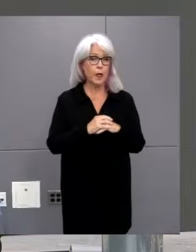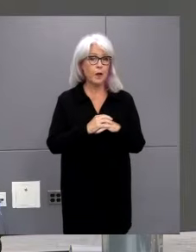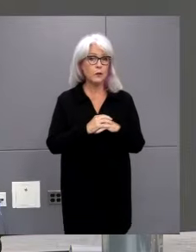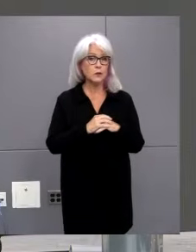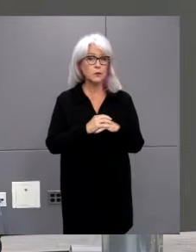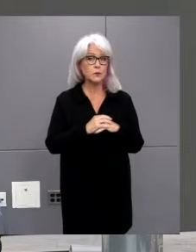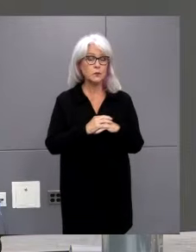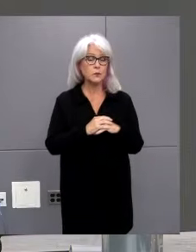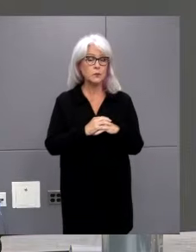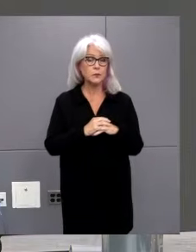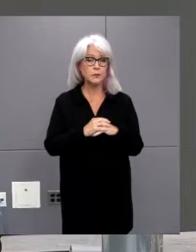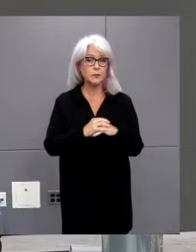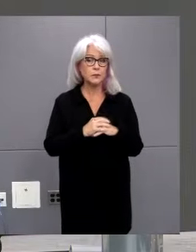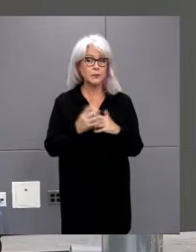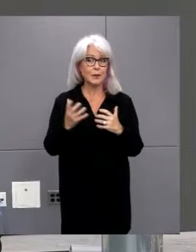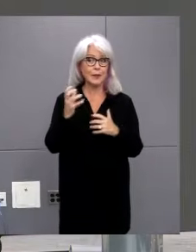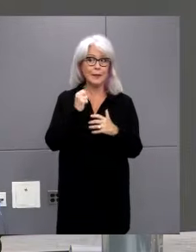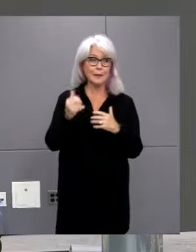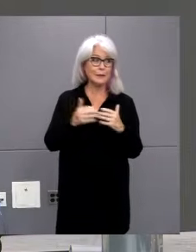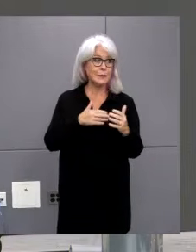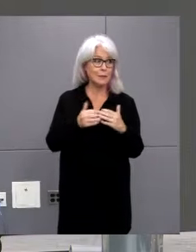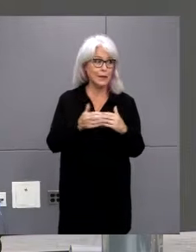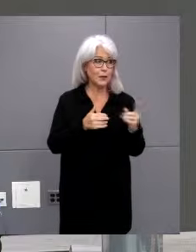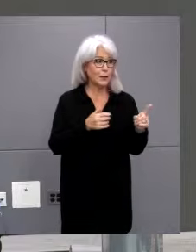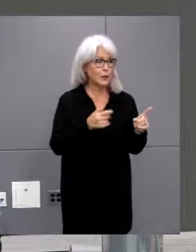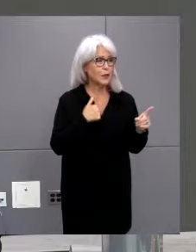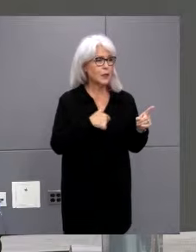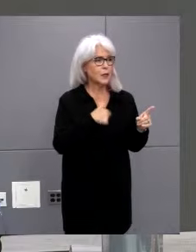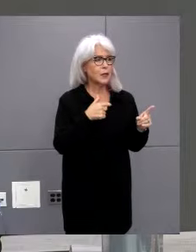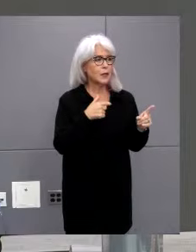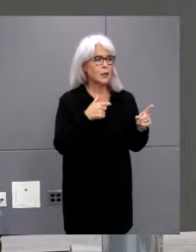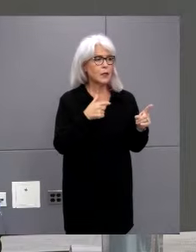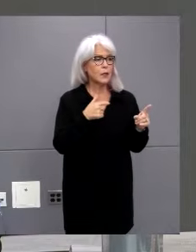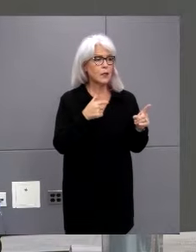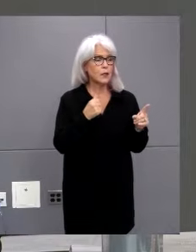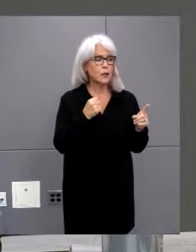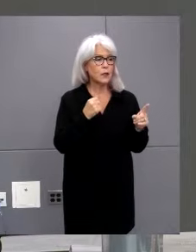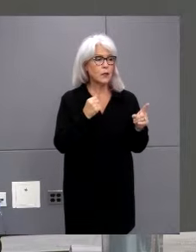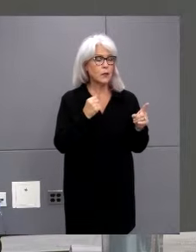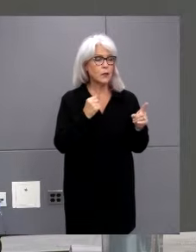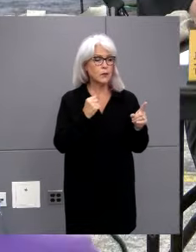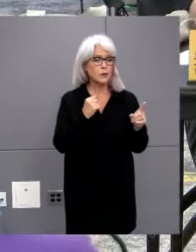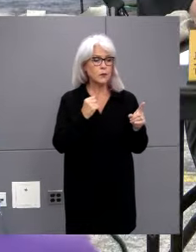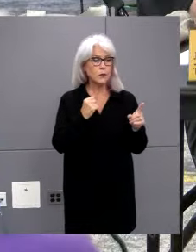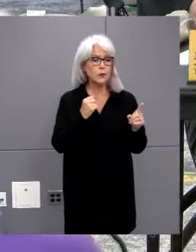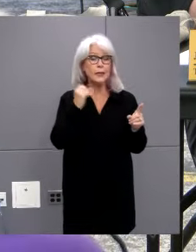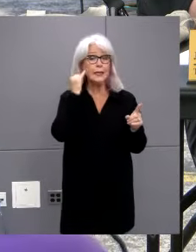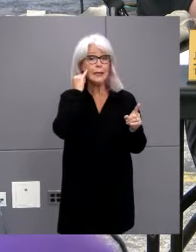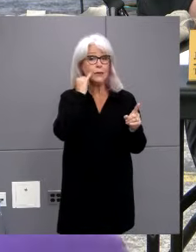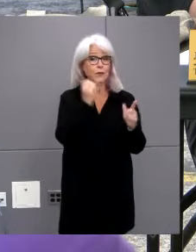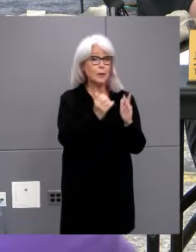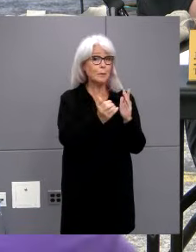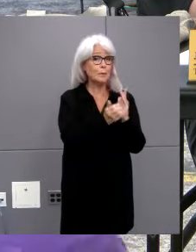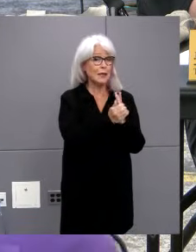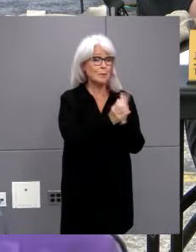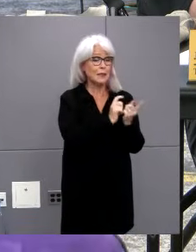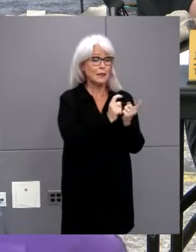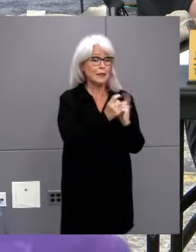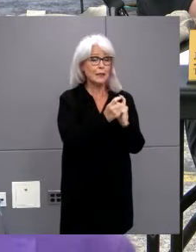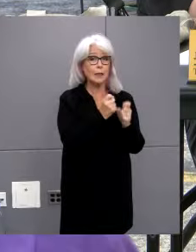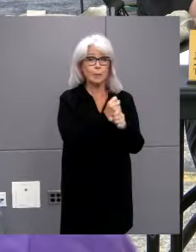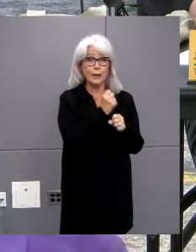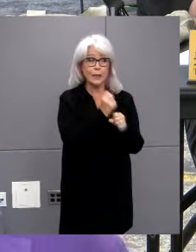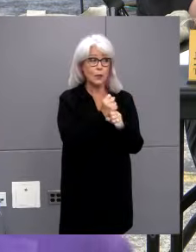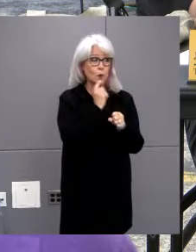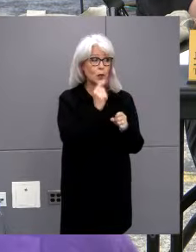it doesn't matter? Point of information. Yes. If there's an amendment made, would it have to go